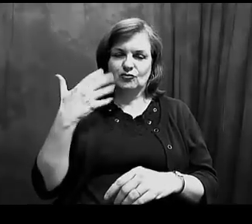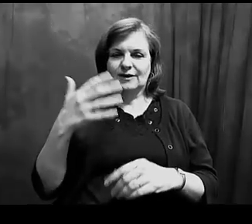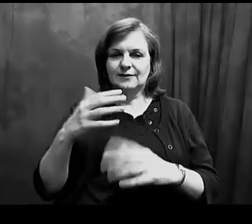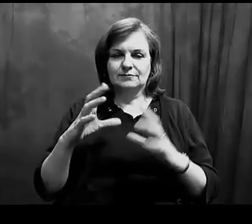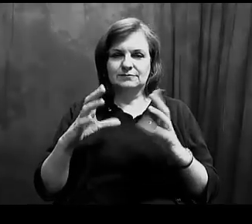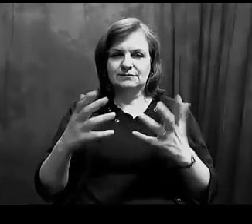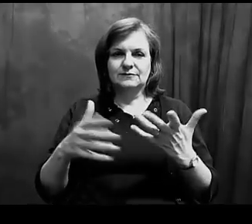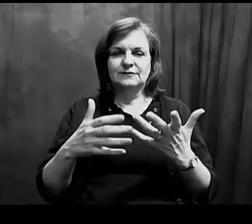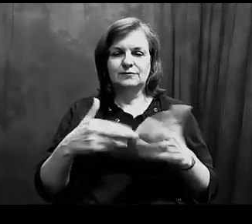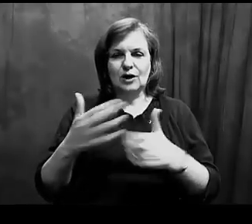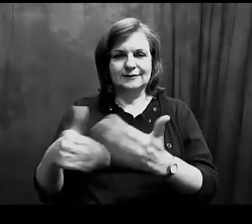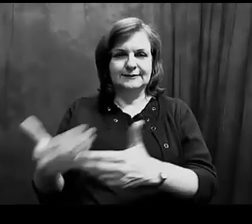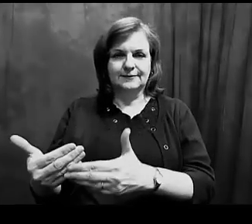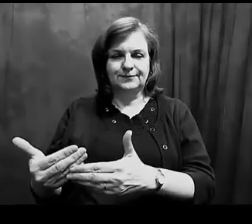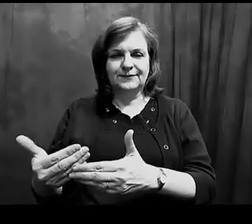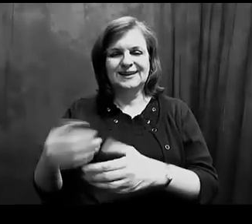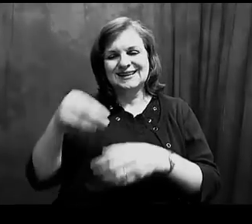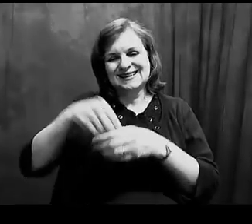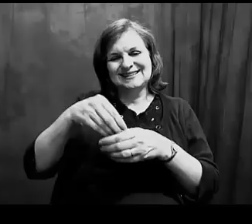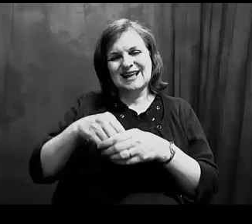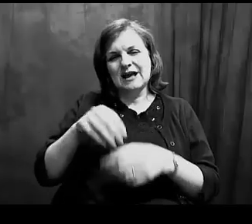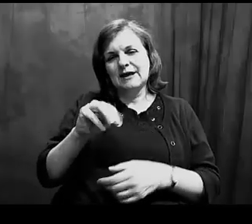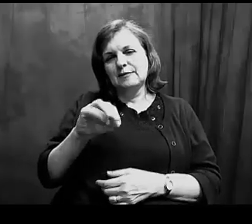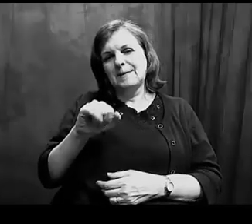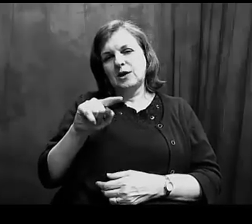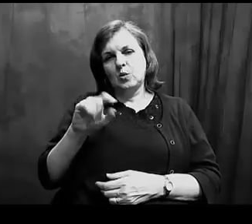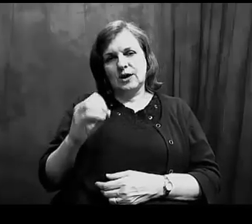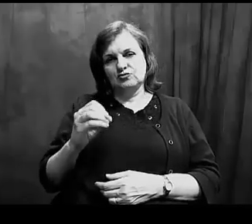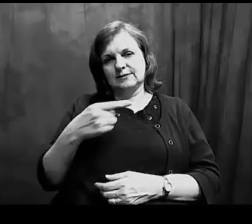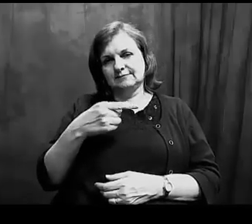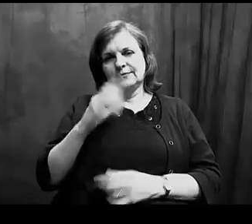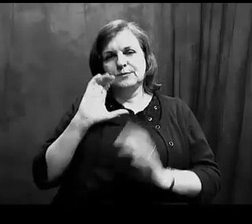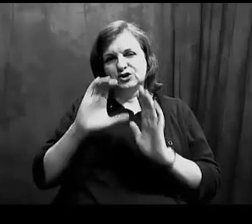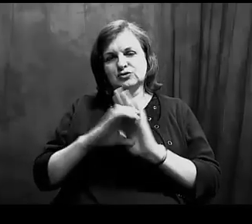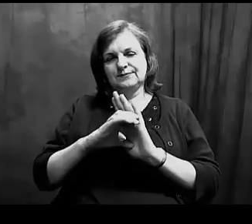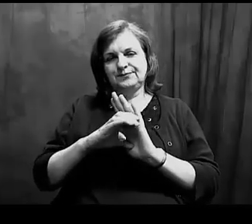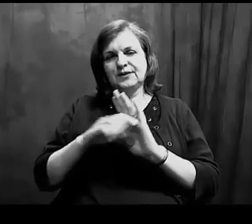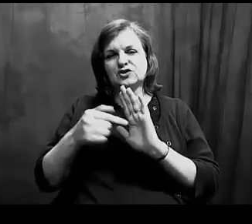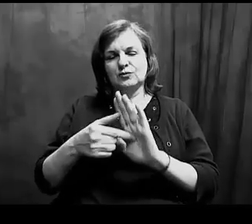mess looks like. So this is inside a mitochondria.